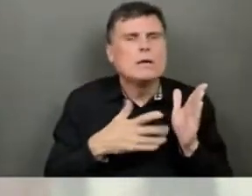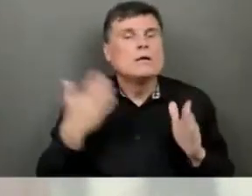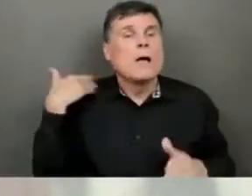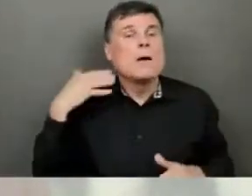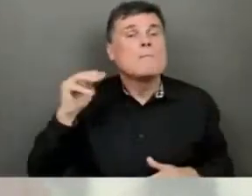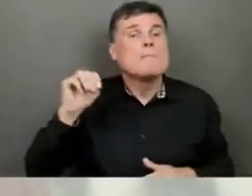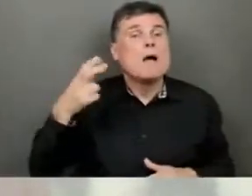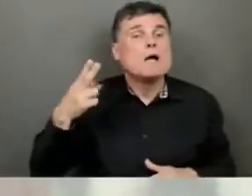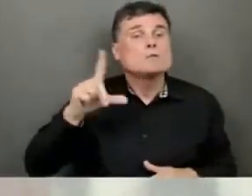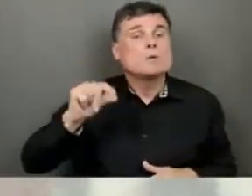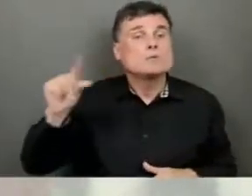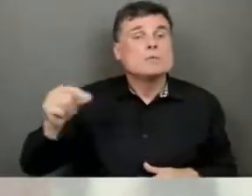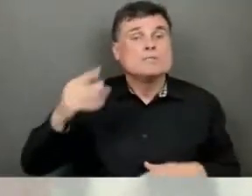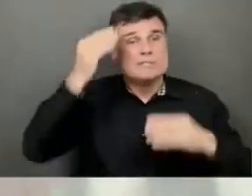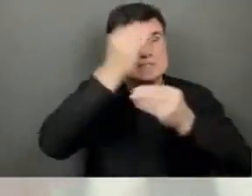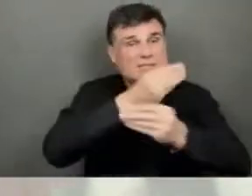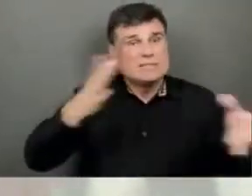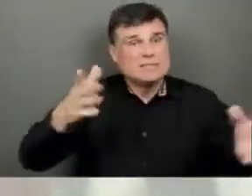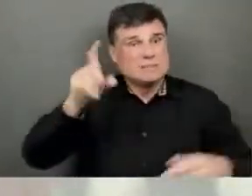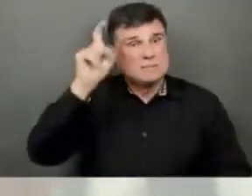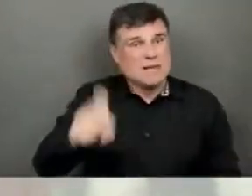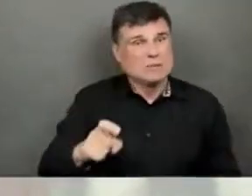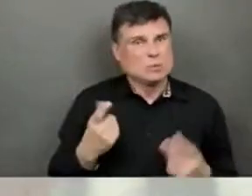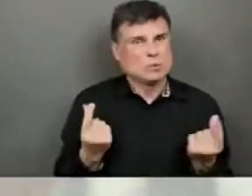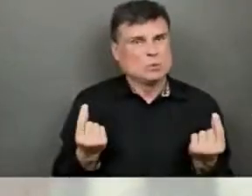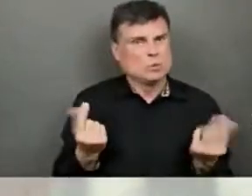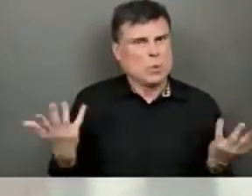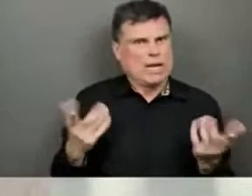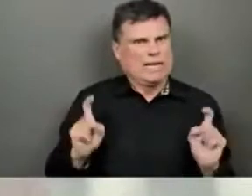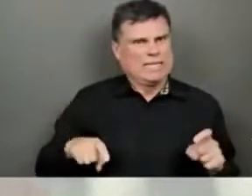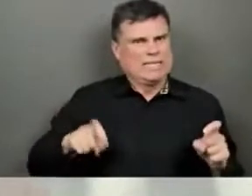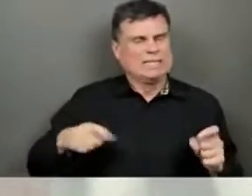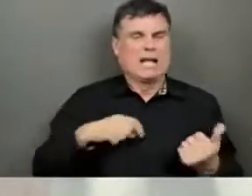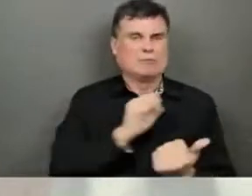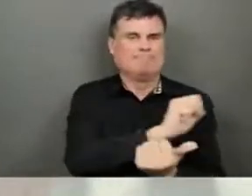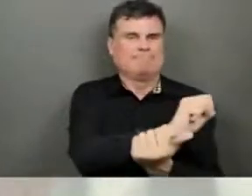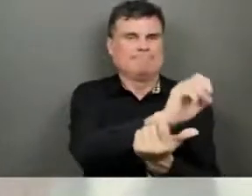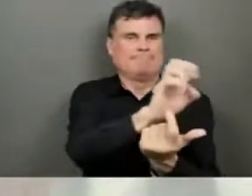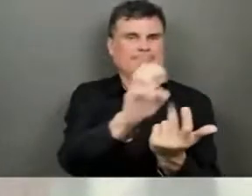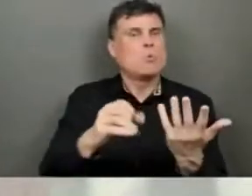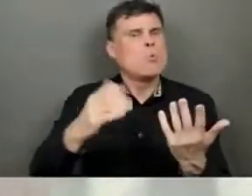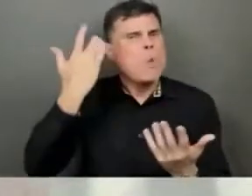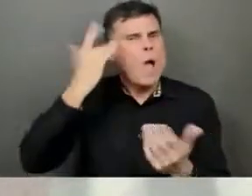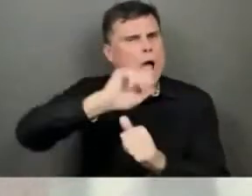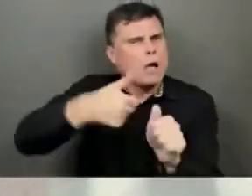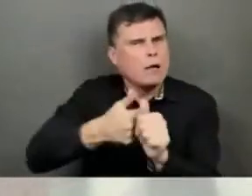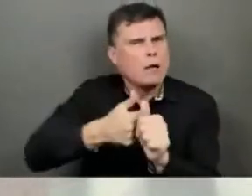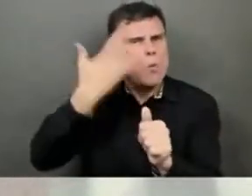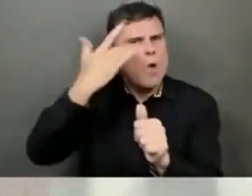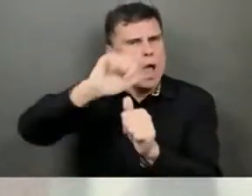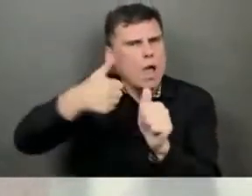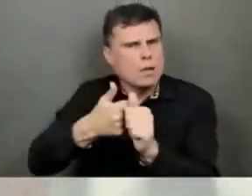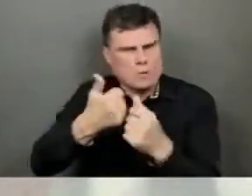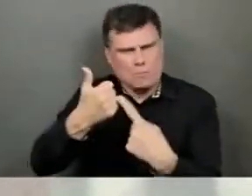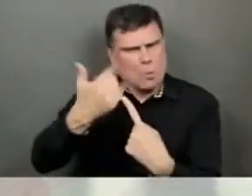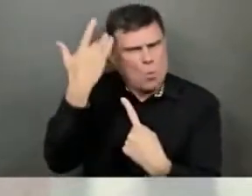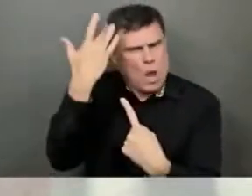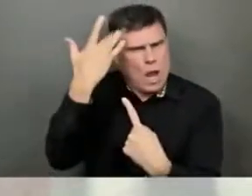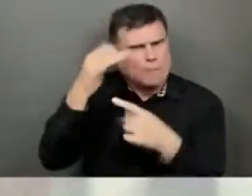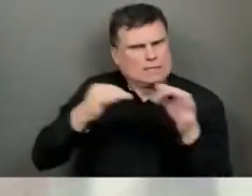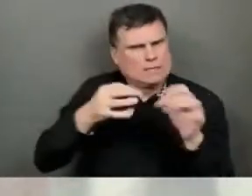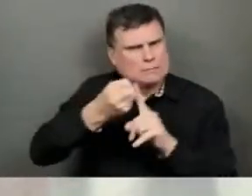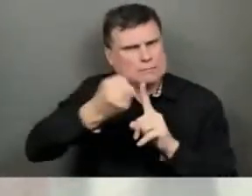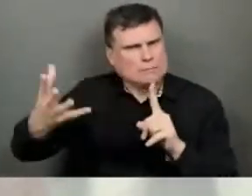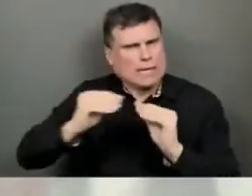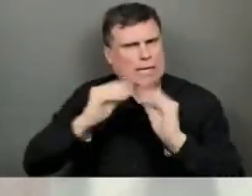need you to do, and giving you the data saying why we need you to do it, but giving people the means and telling people to